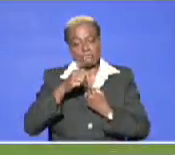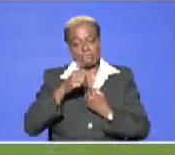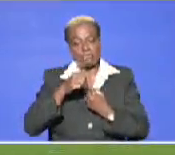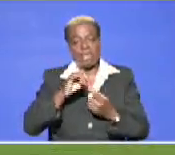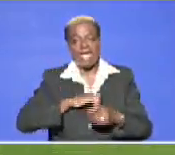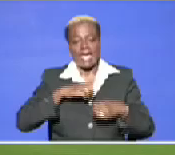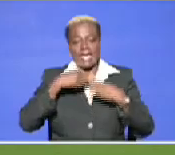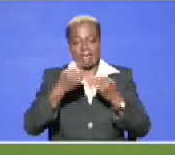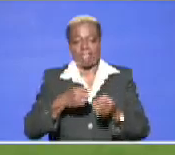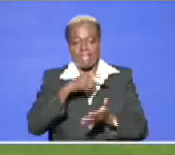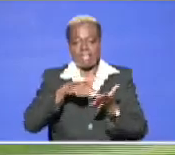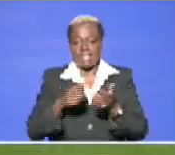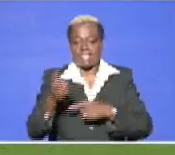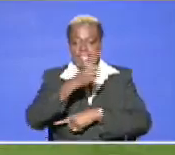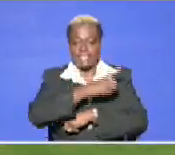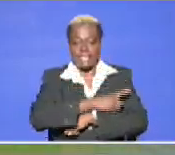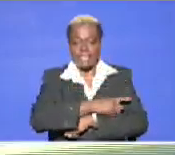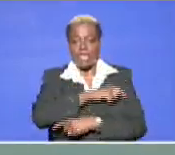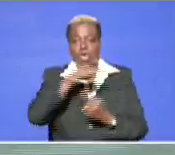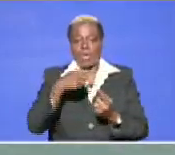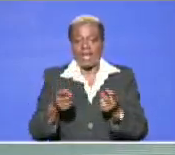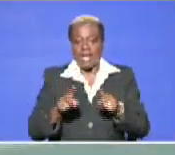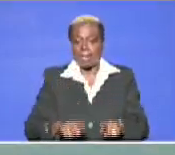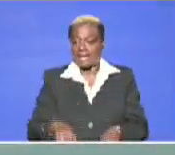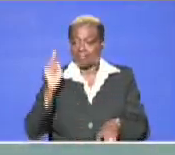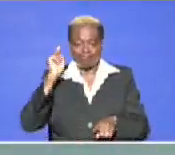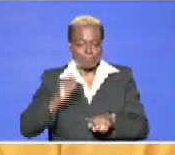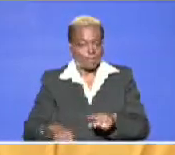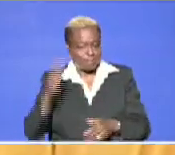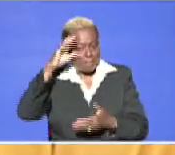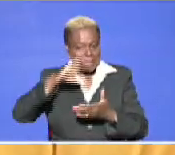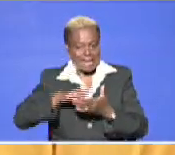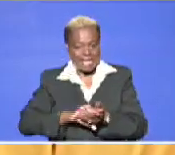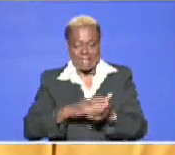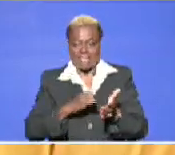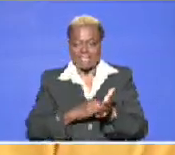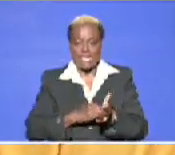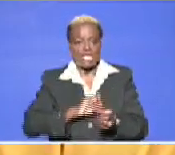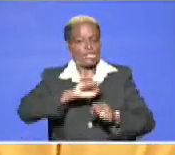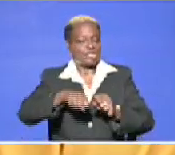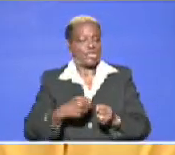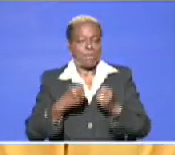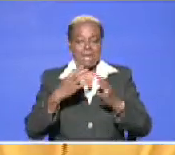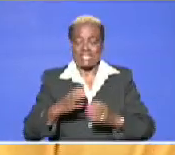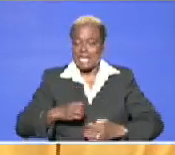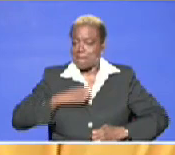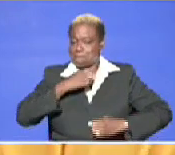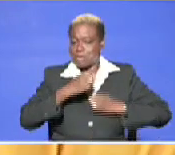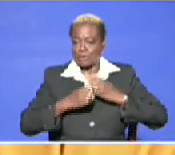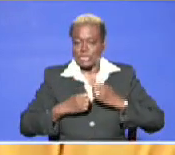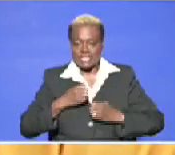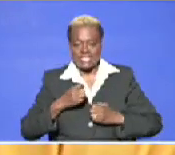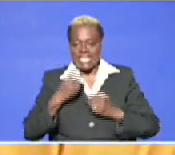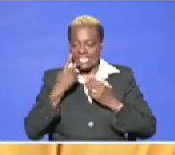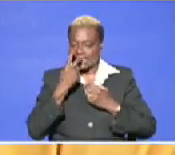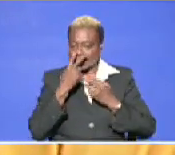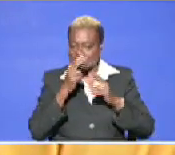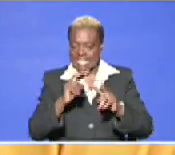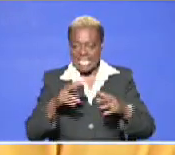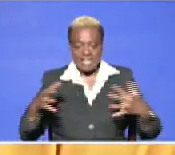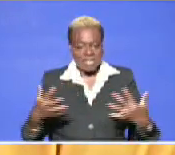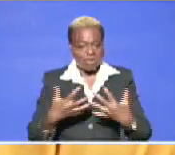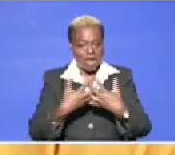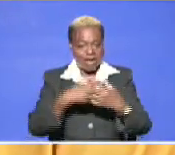and when it happened, I couldn't believe it, man. It was just so crazy. So much emotion, seeing the crowd celebrate, it was